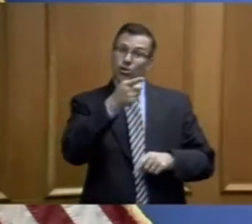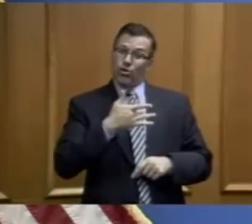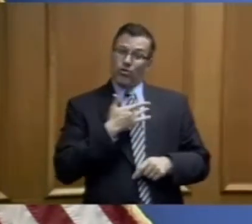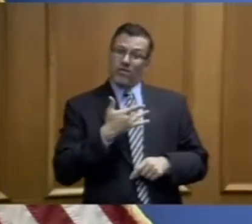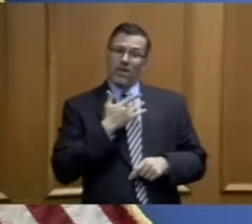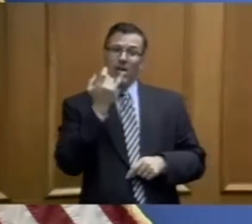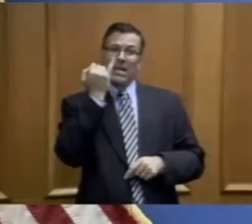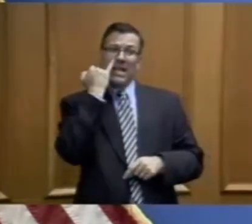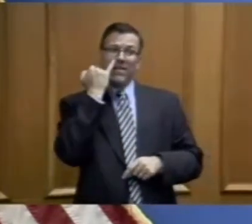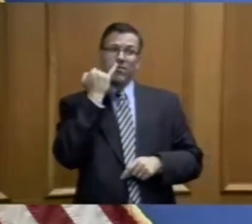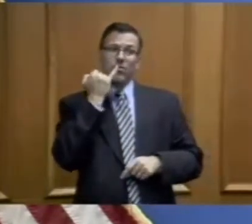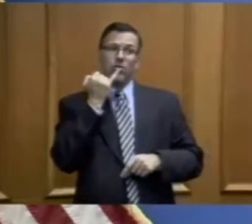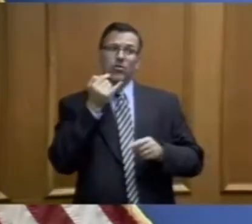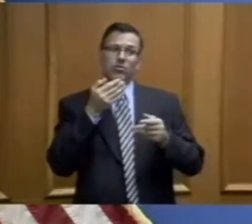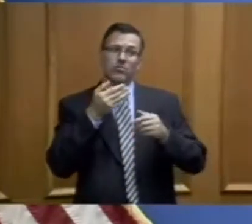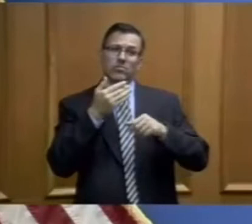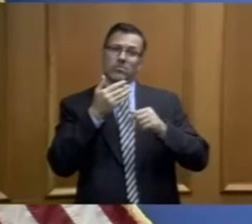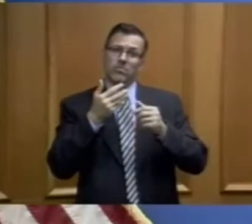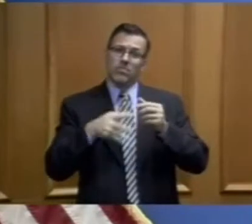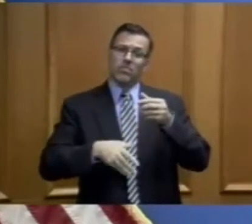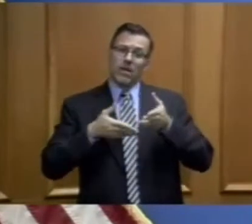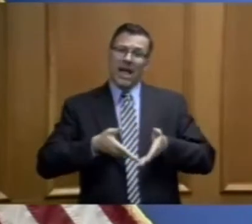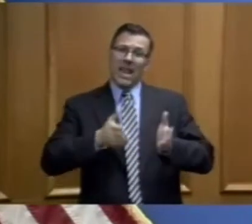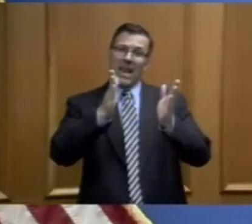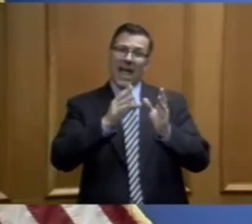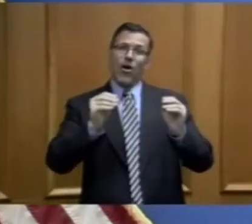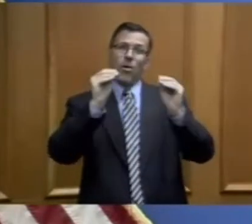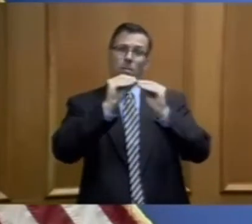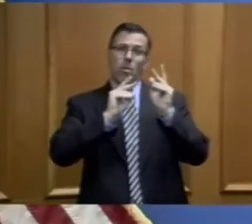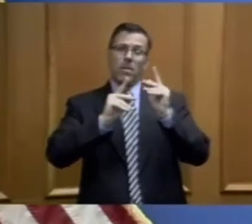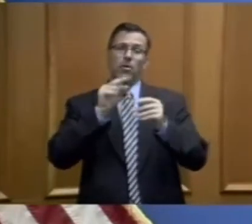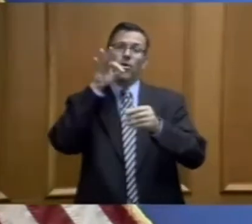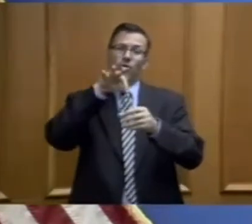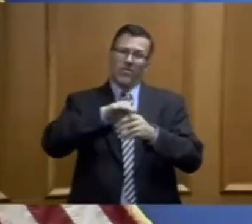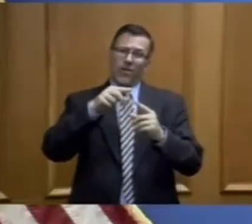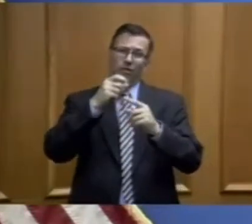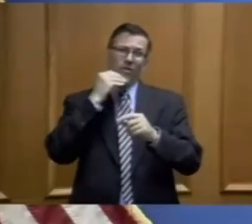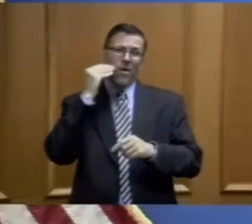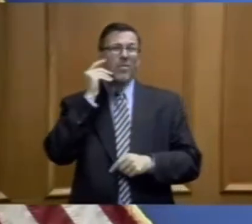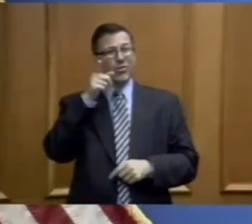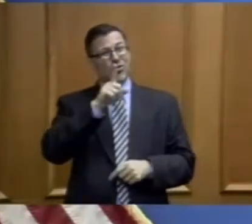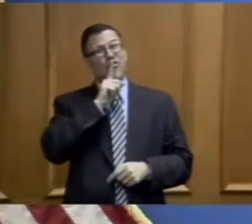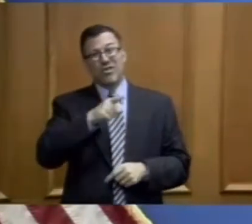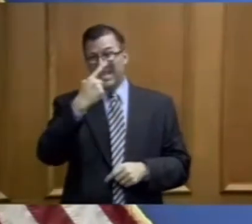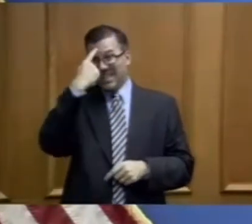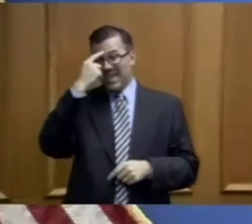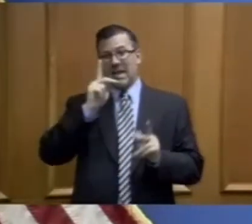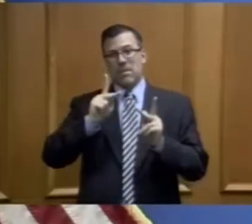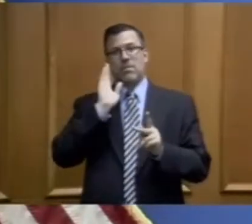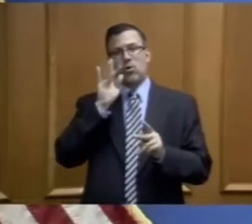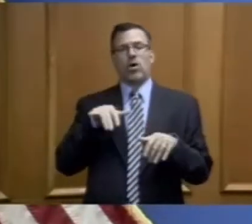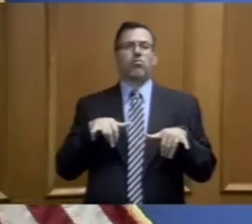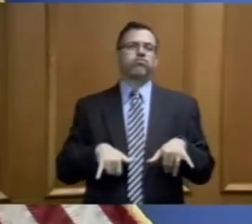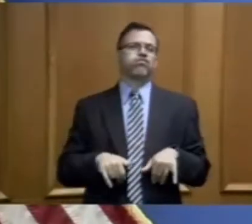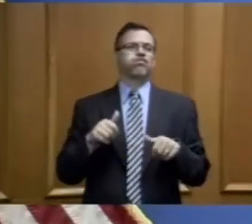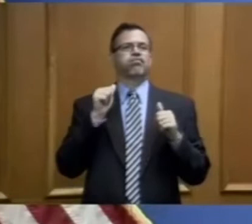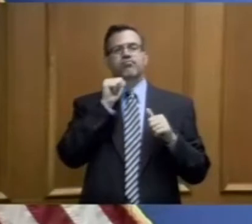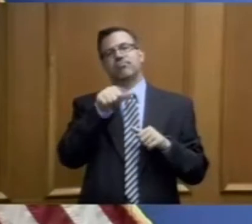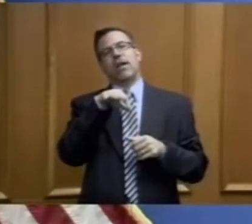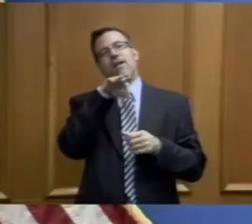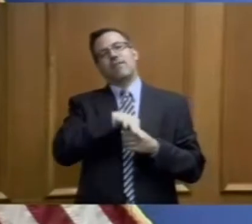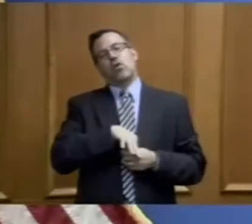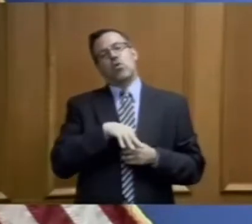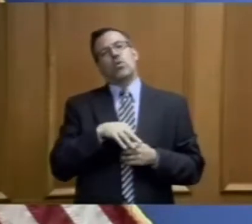expanding the availability of absentee voting would actually disenfranchise voters and not expand the ability to vote? I think